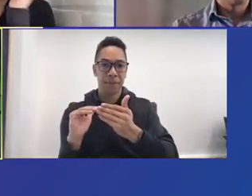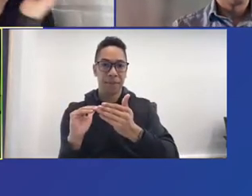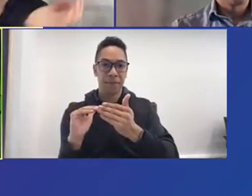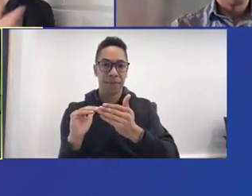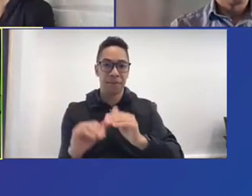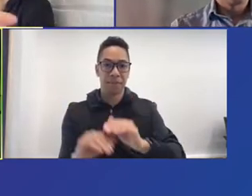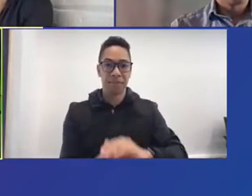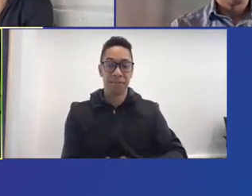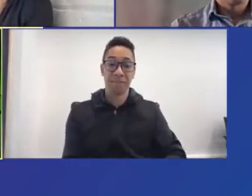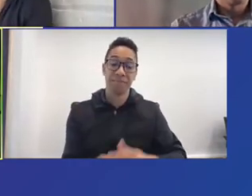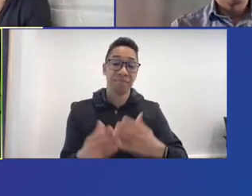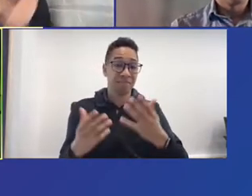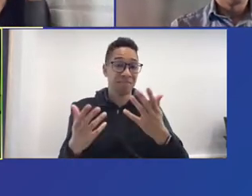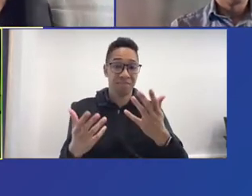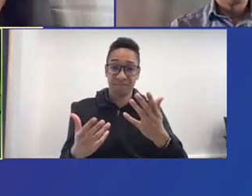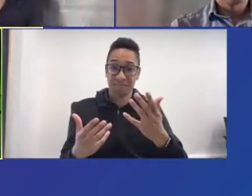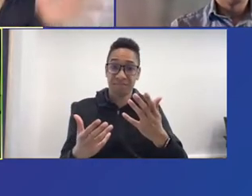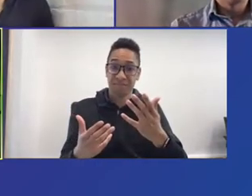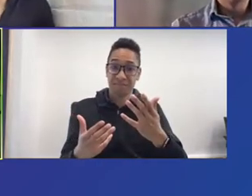Yeah.